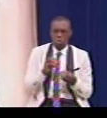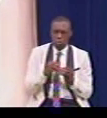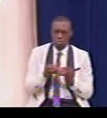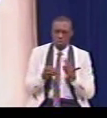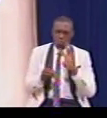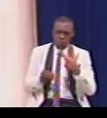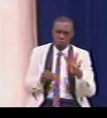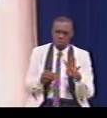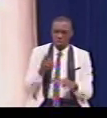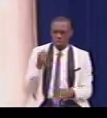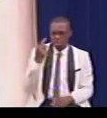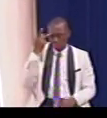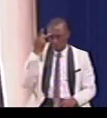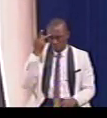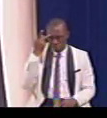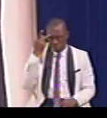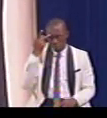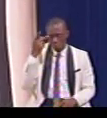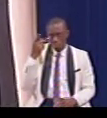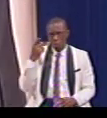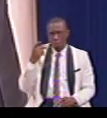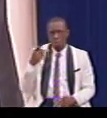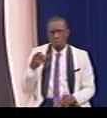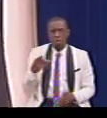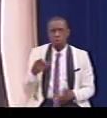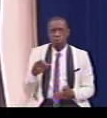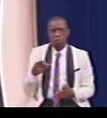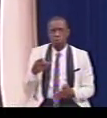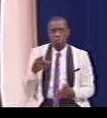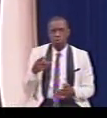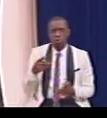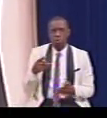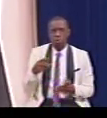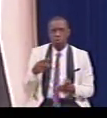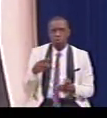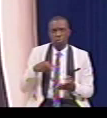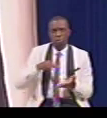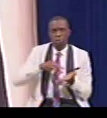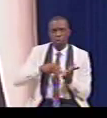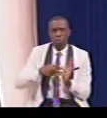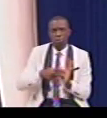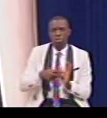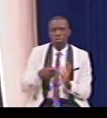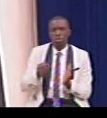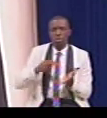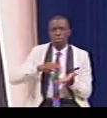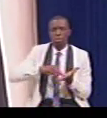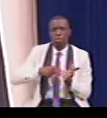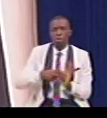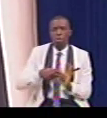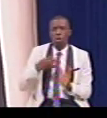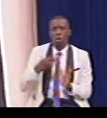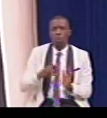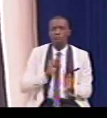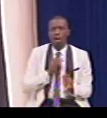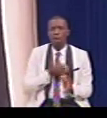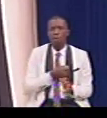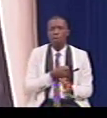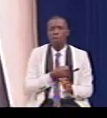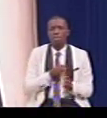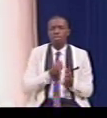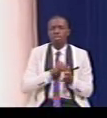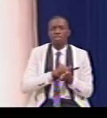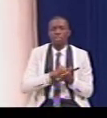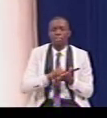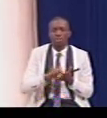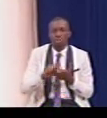purpose whatever Christ does as a purpose he saved us and he said that's not enough and he wants to take us further there must be a